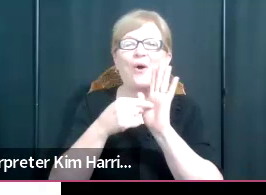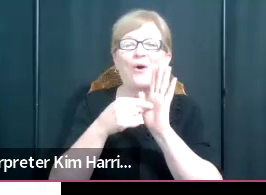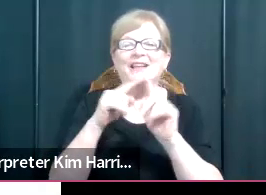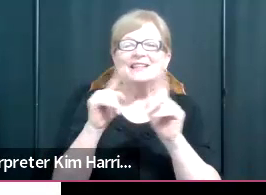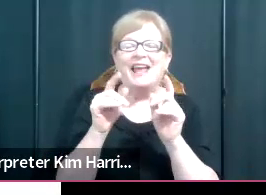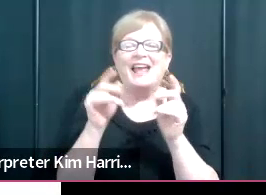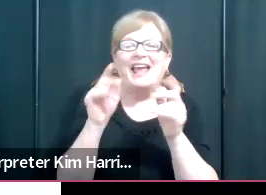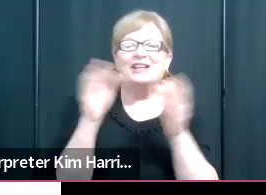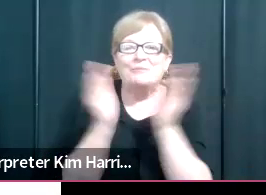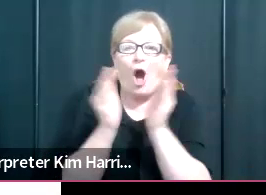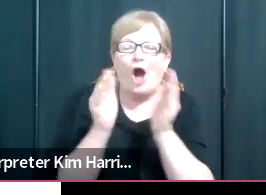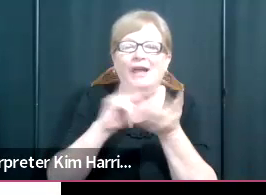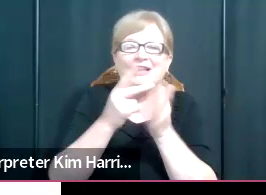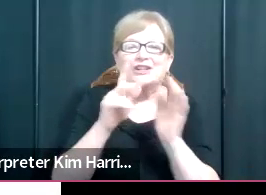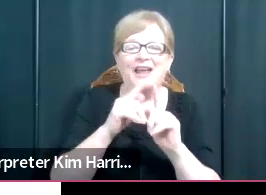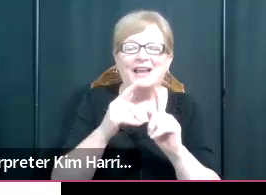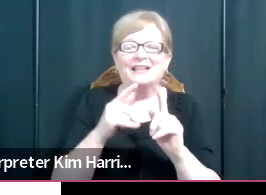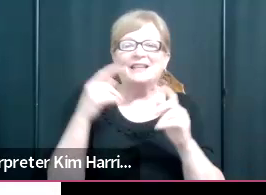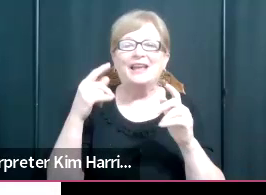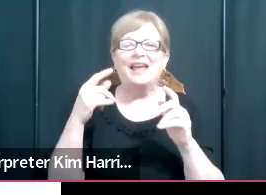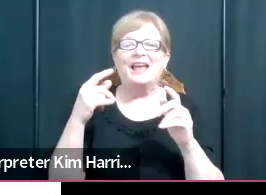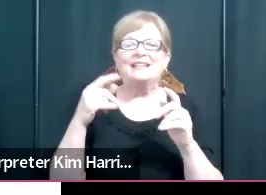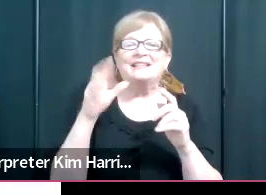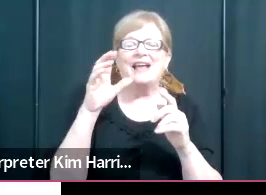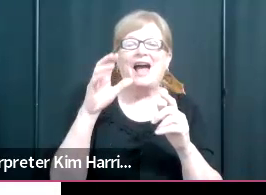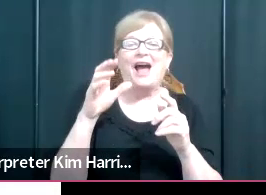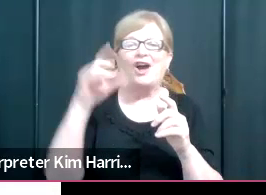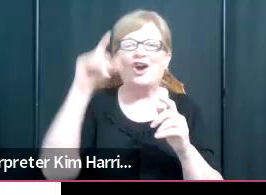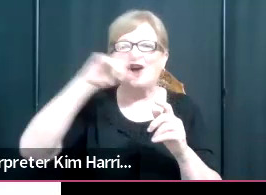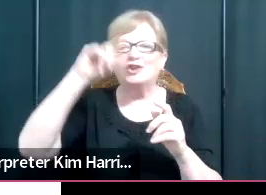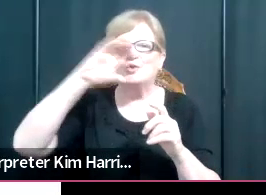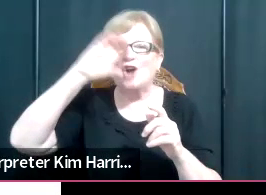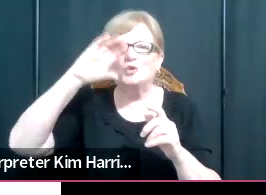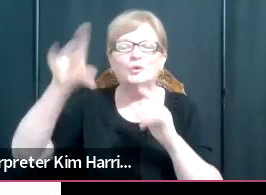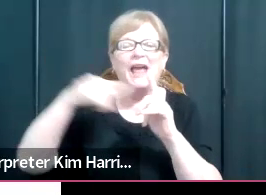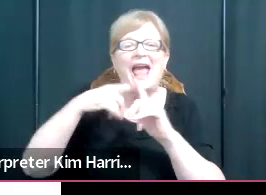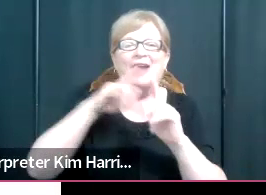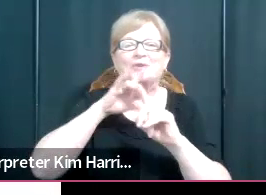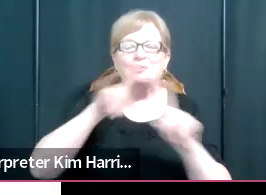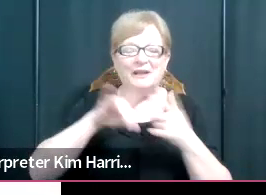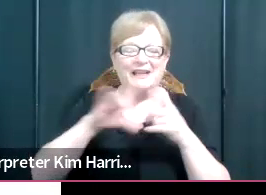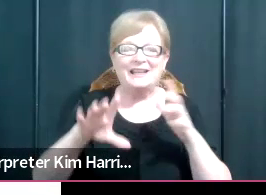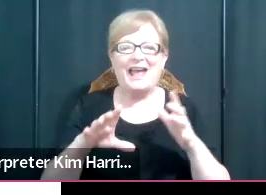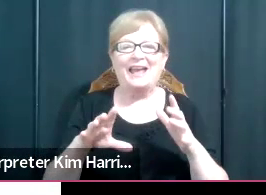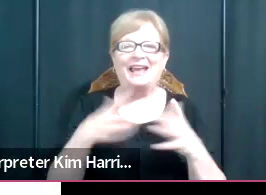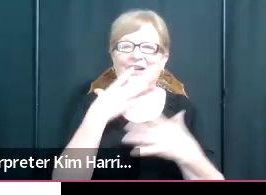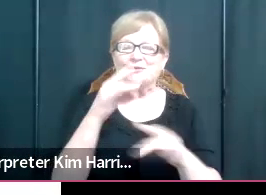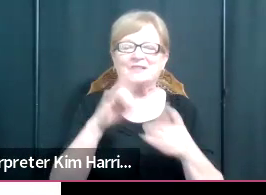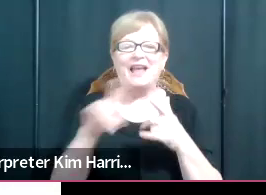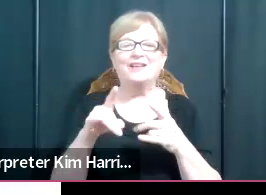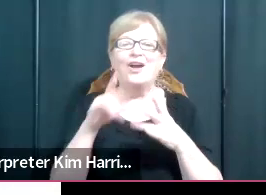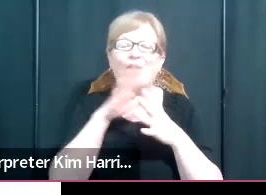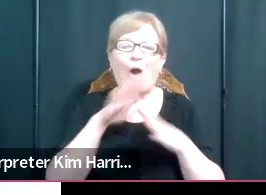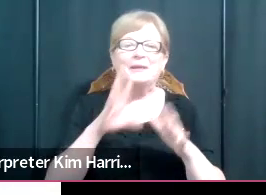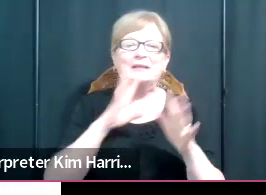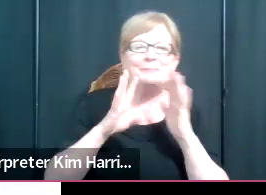and it's like motion stop animated and is very visually interesting and kind of has like calming or sweet music a lot of the